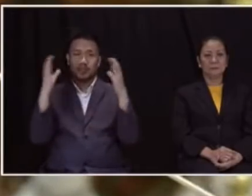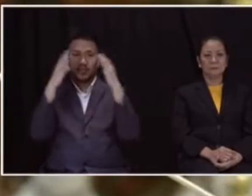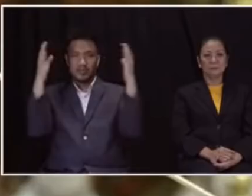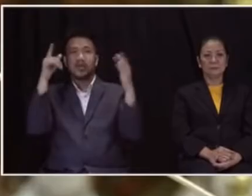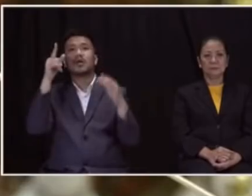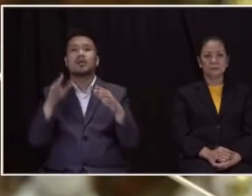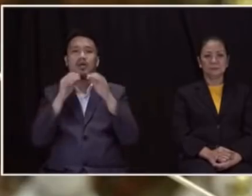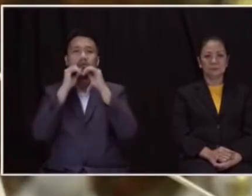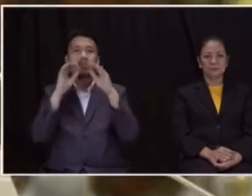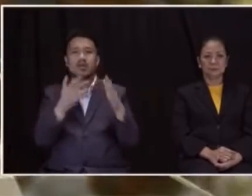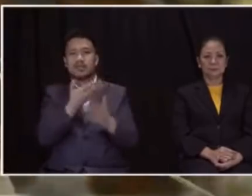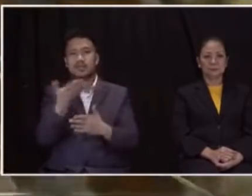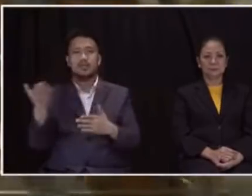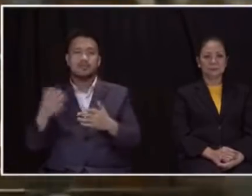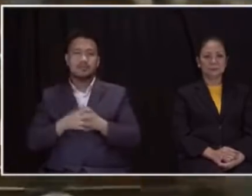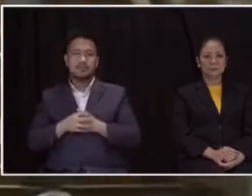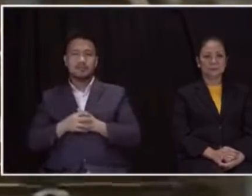God bless you.